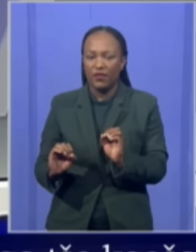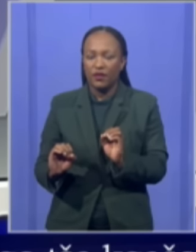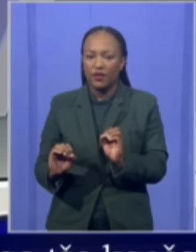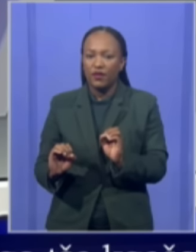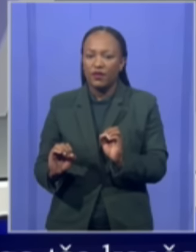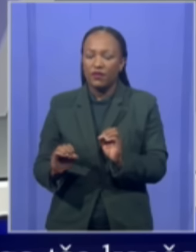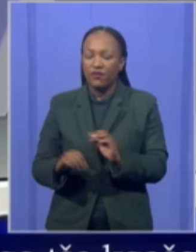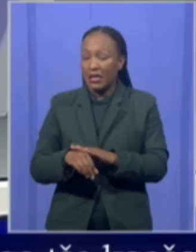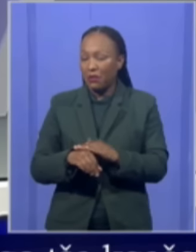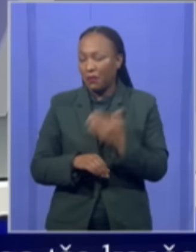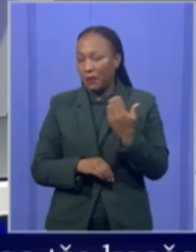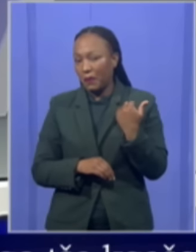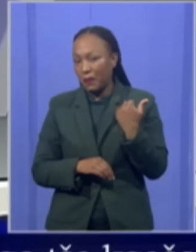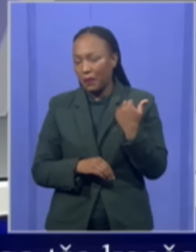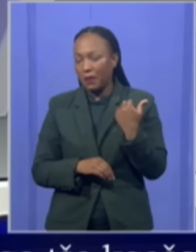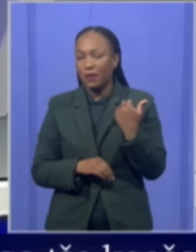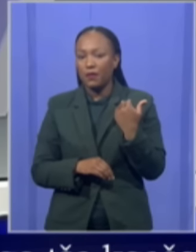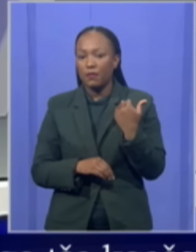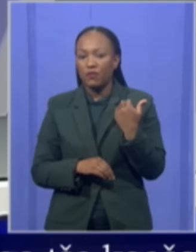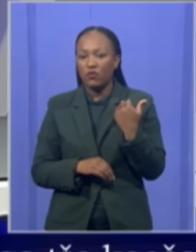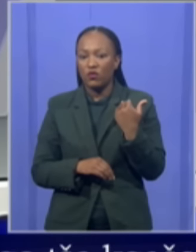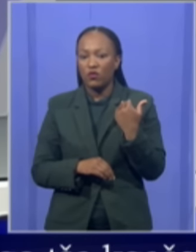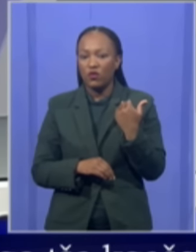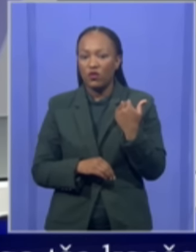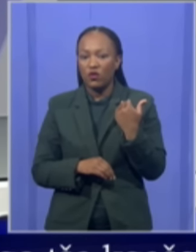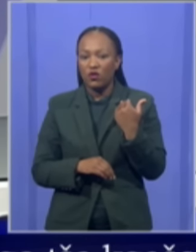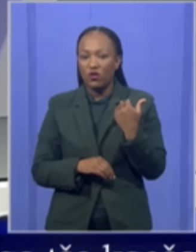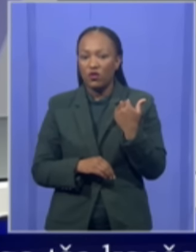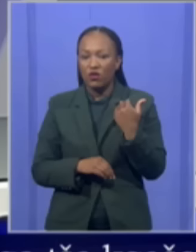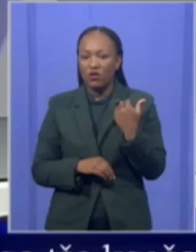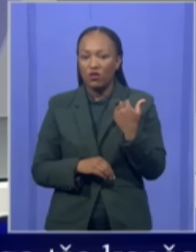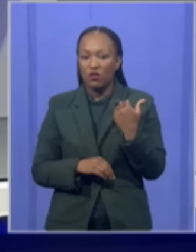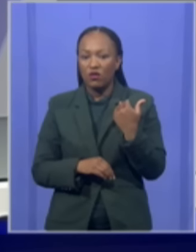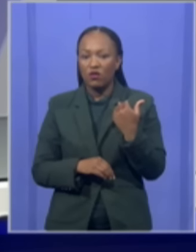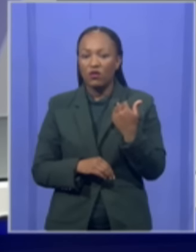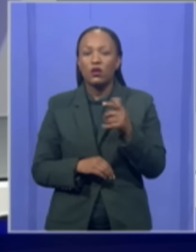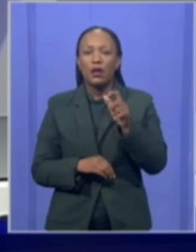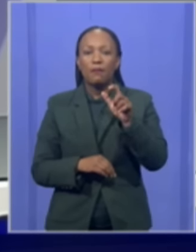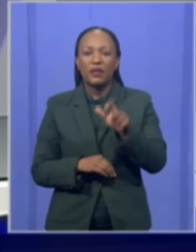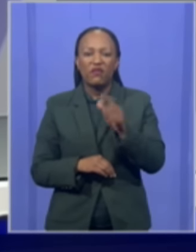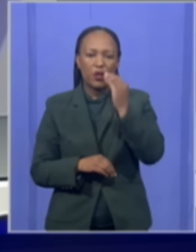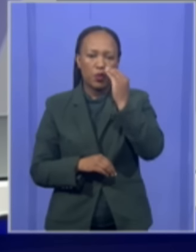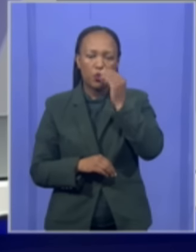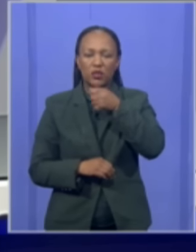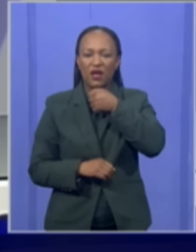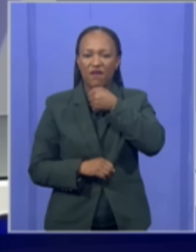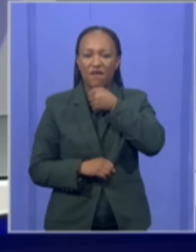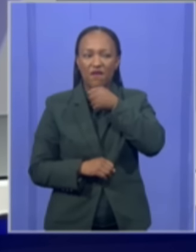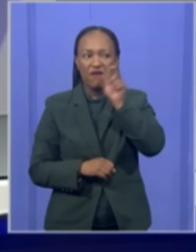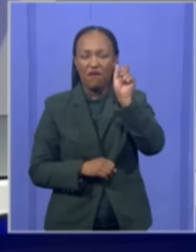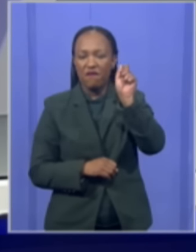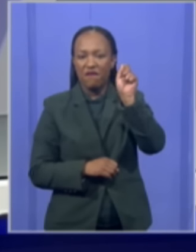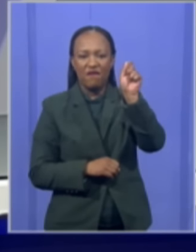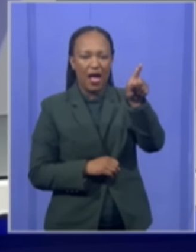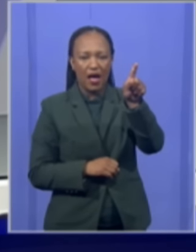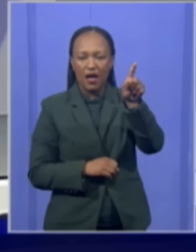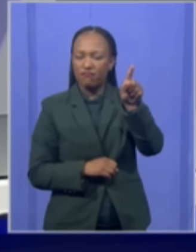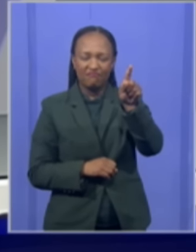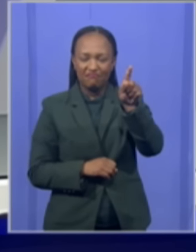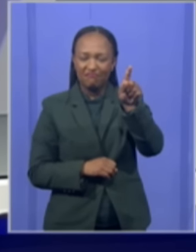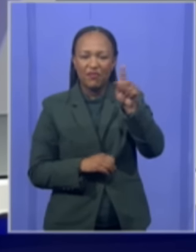ga bjale mme ga ditaba o kgone go boledišana le lena le kgole ka nako ela mme ga ditaba ba swantse go